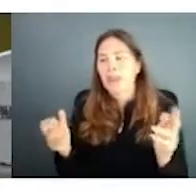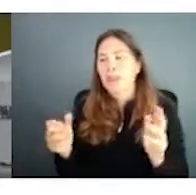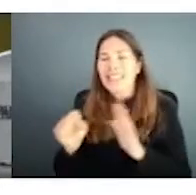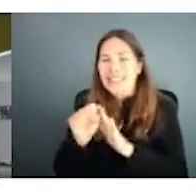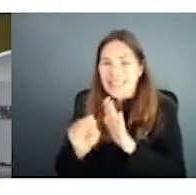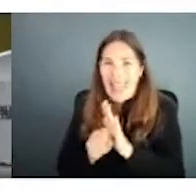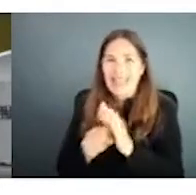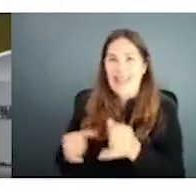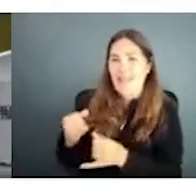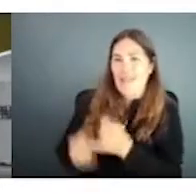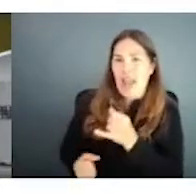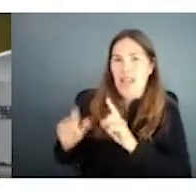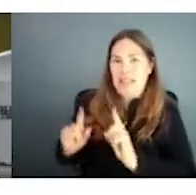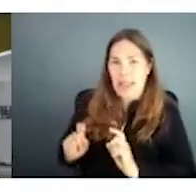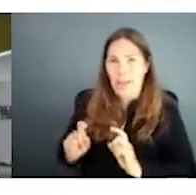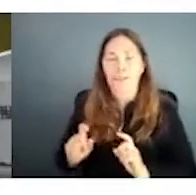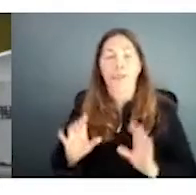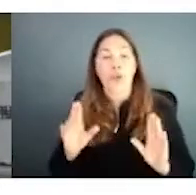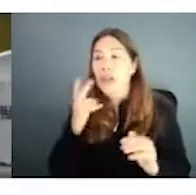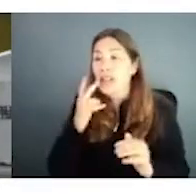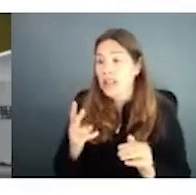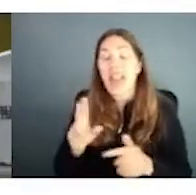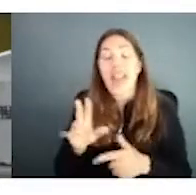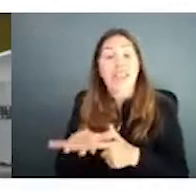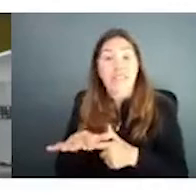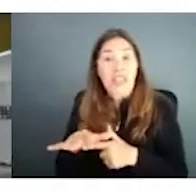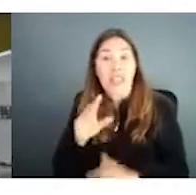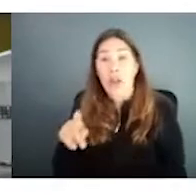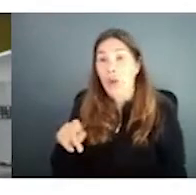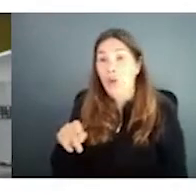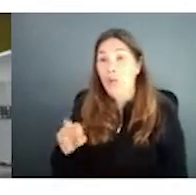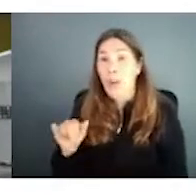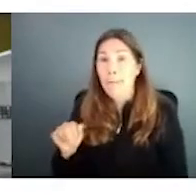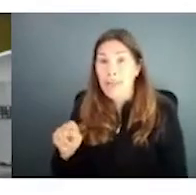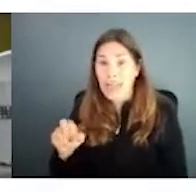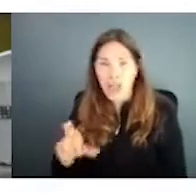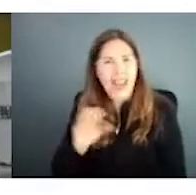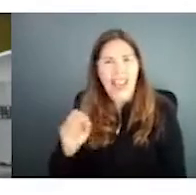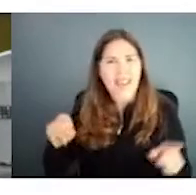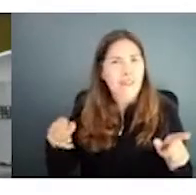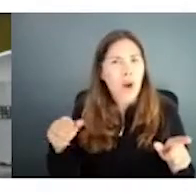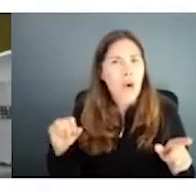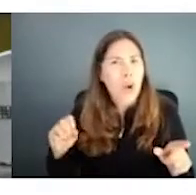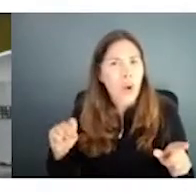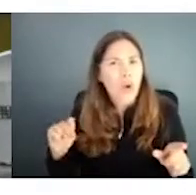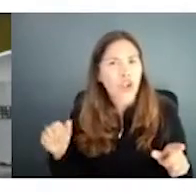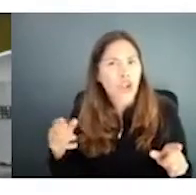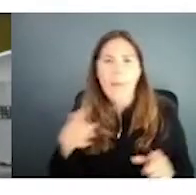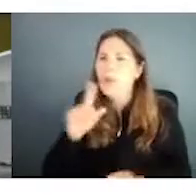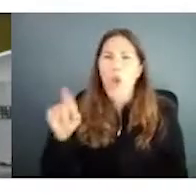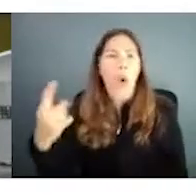state final. So let's see. Video this year will be Premiere and Photoshop. No, video it will just be